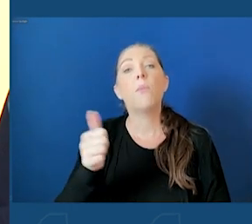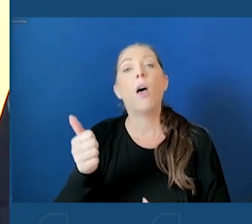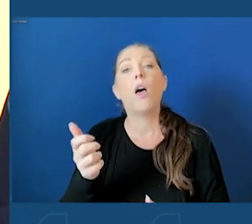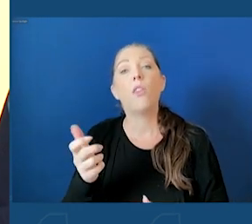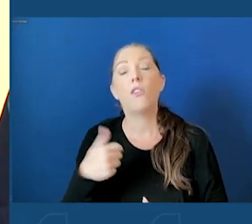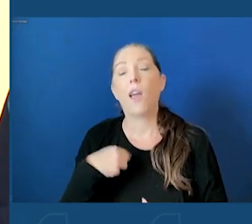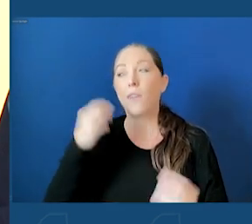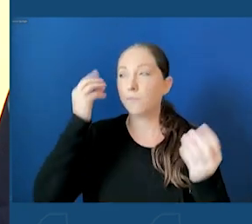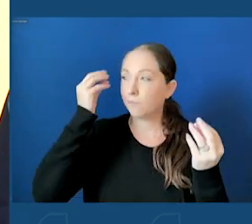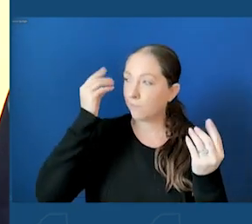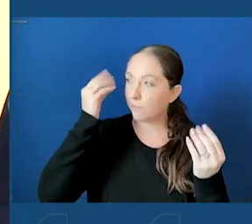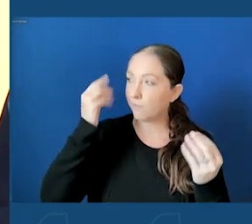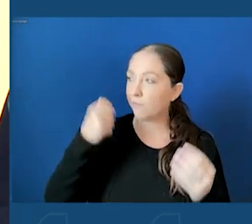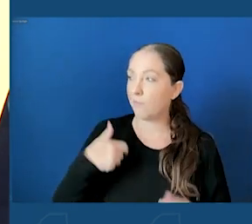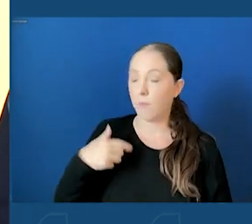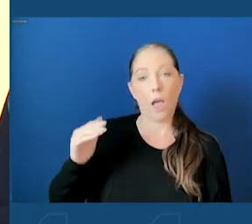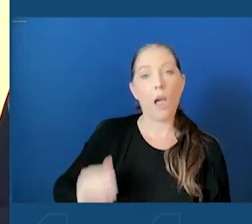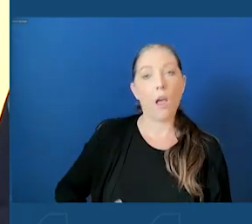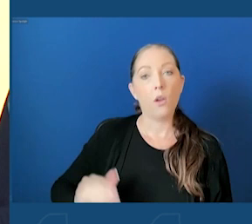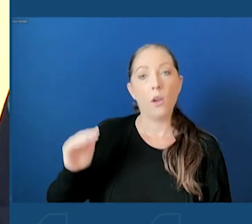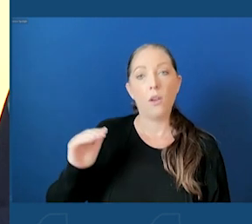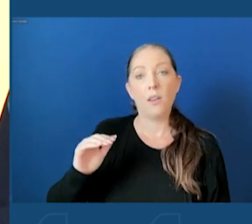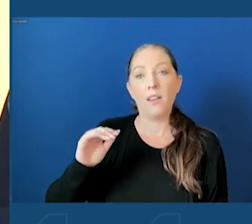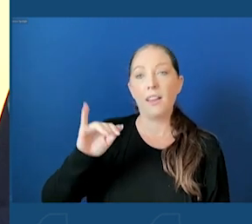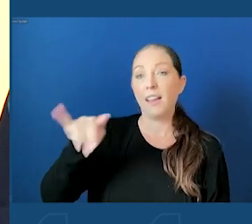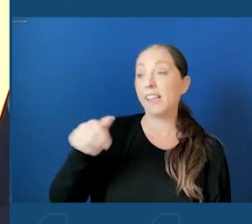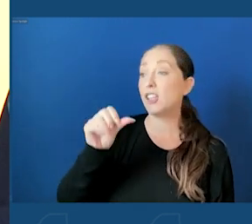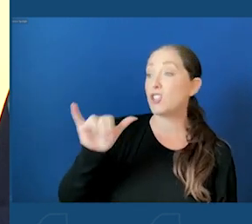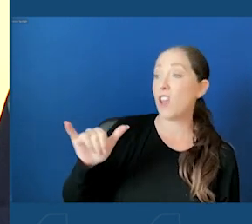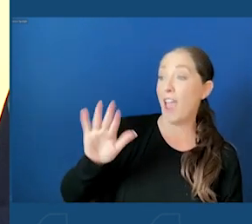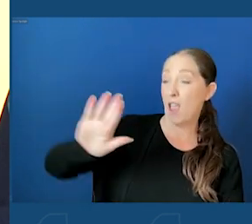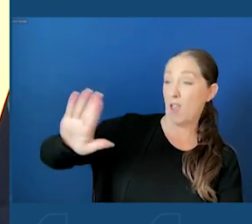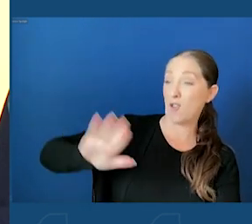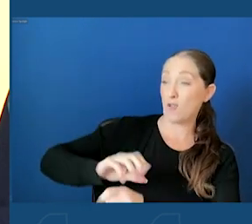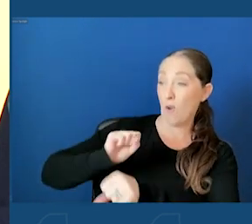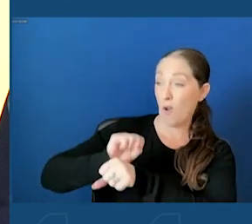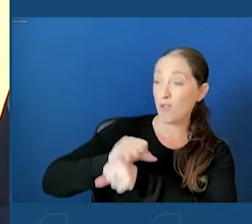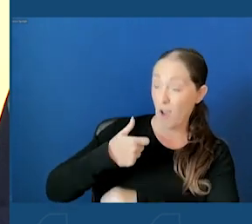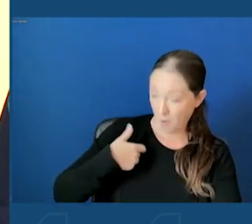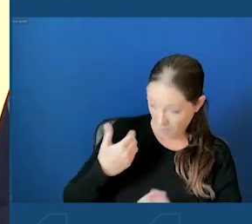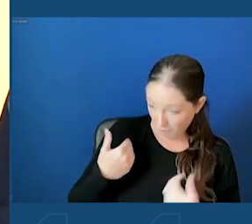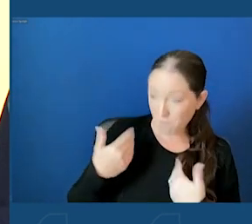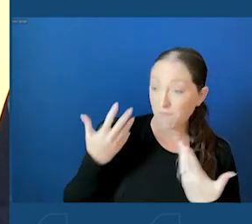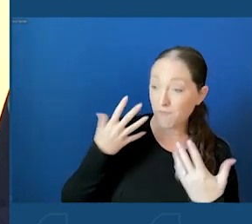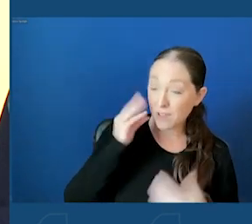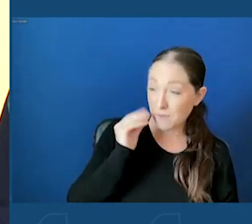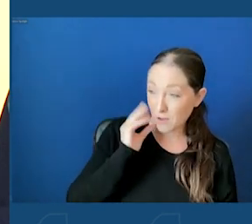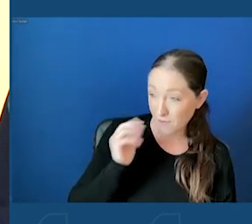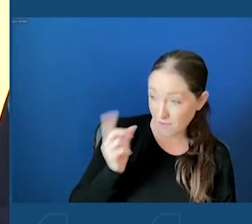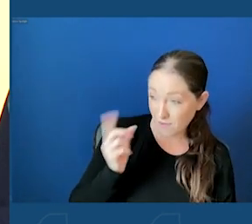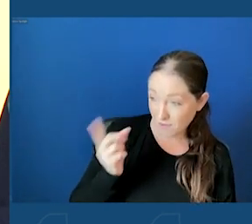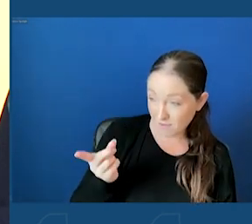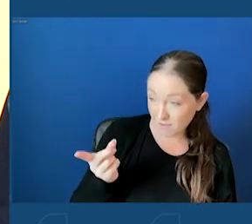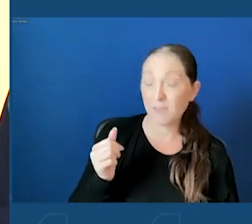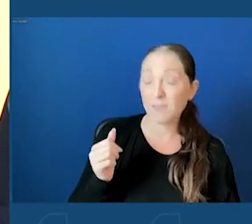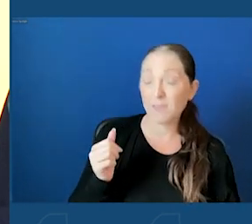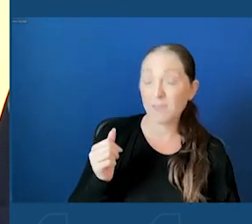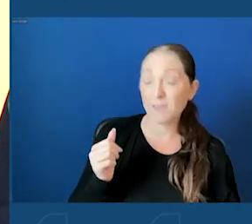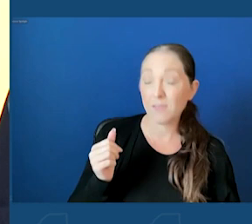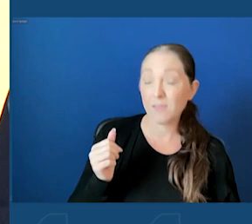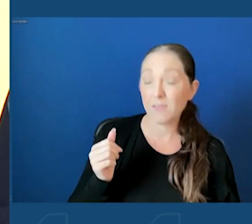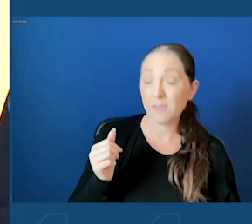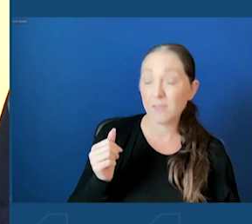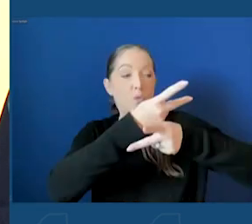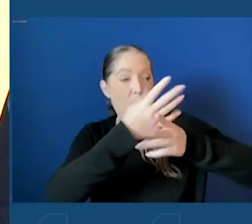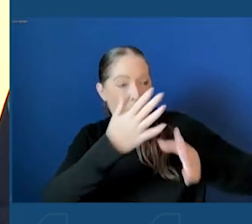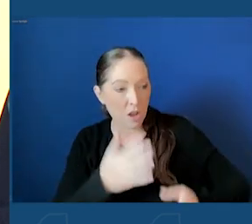is, I grew up I had Jay's job for a while. I was the town supervisor. And when I became town supervisor, I got to meet